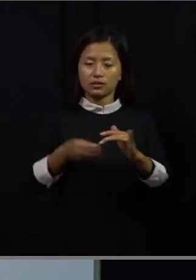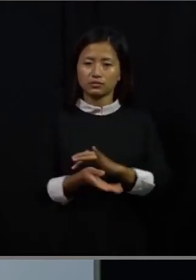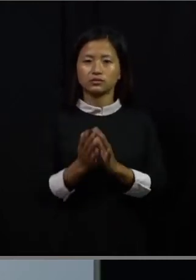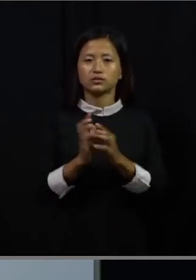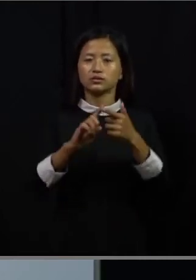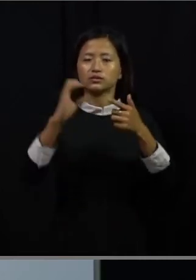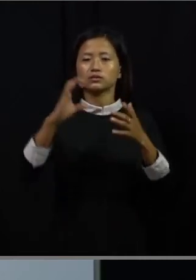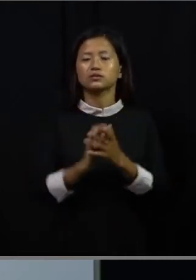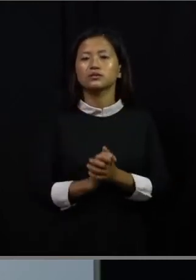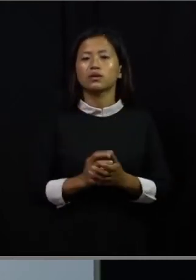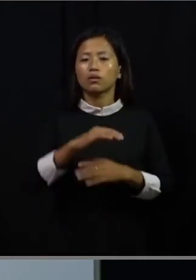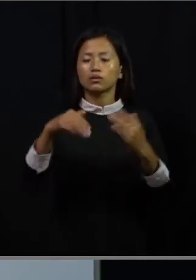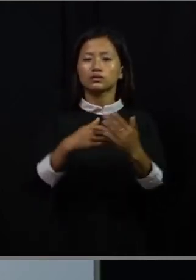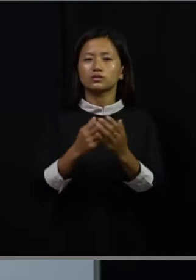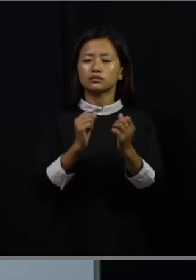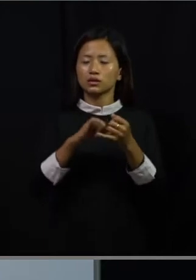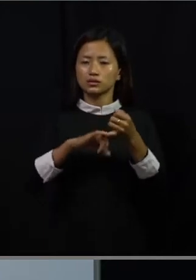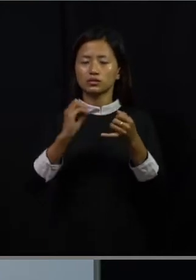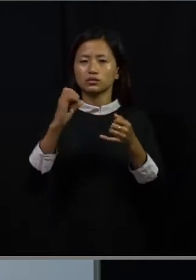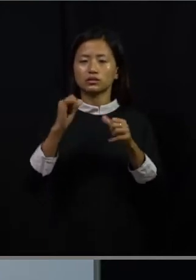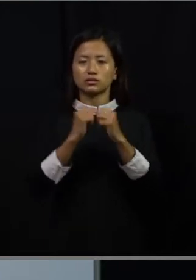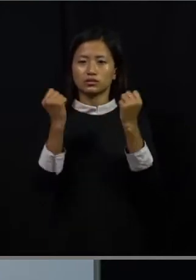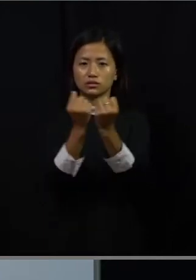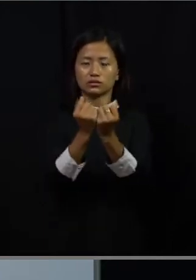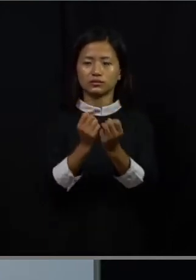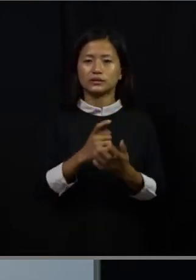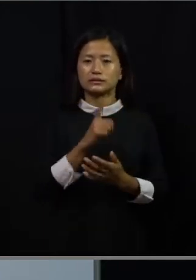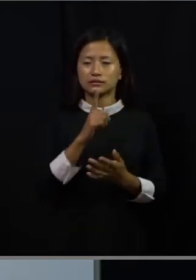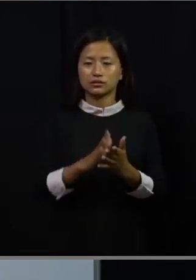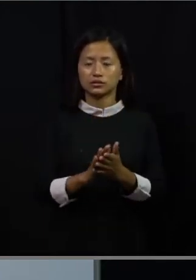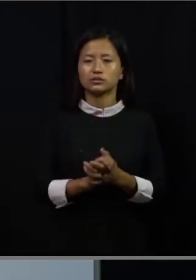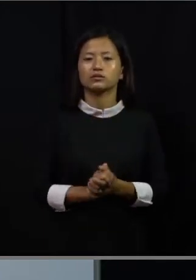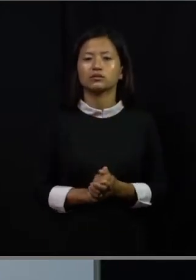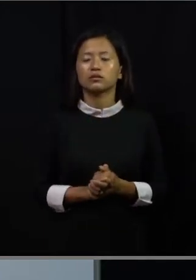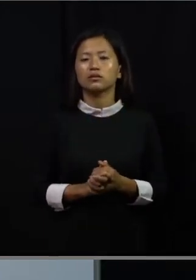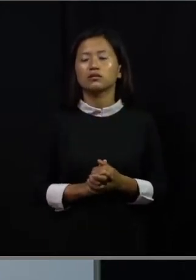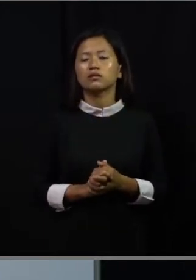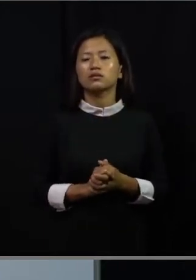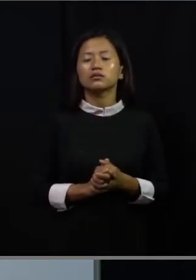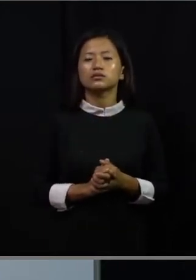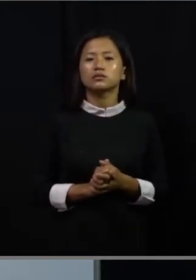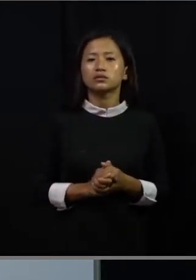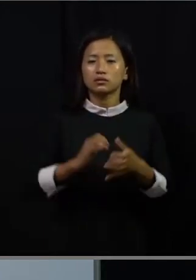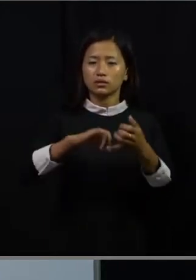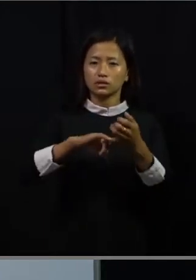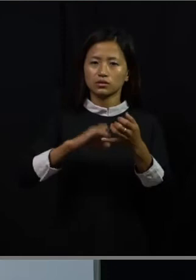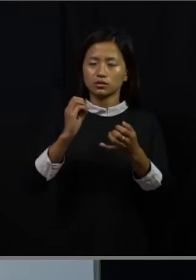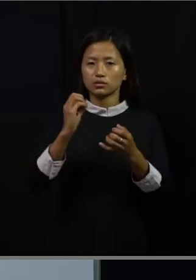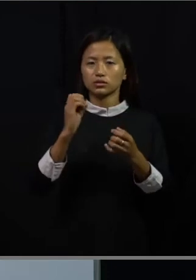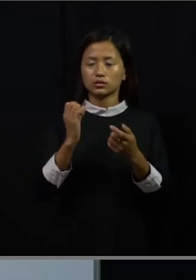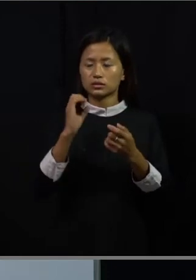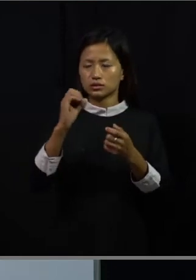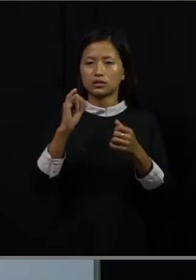under economics, those are all social realities only. But again, sociology deals with social activities.